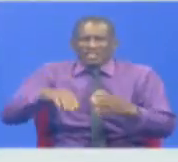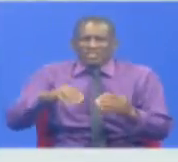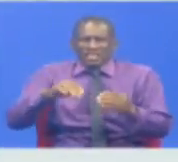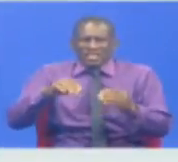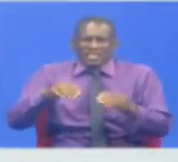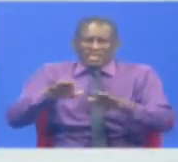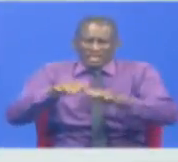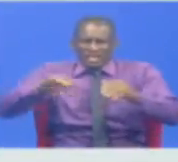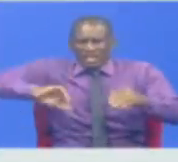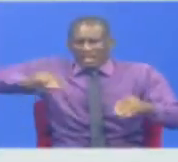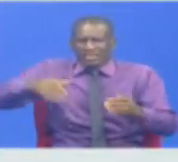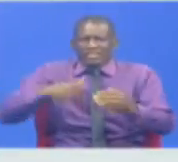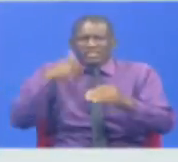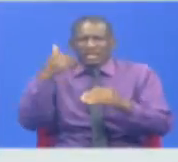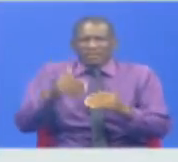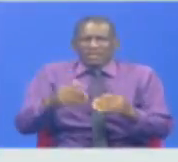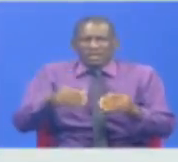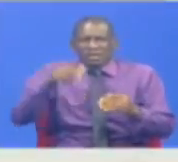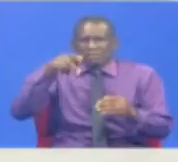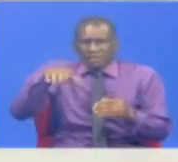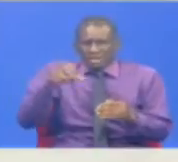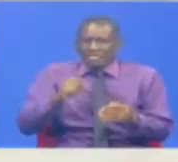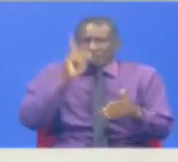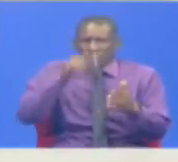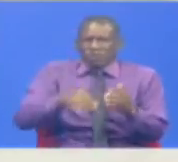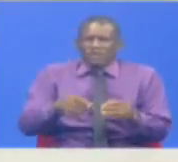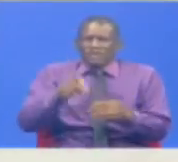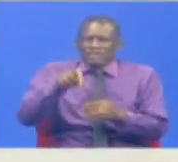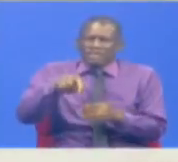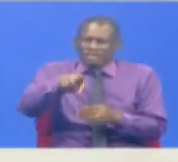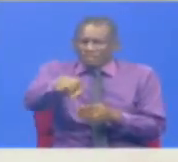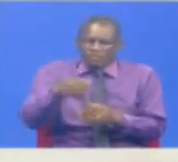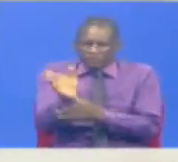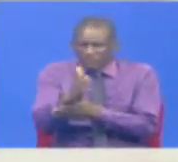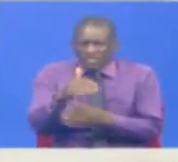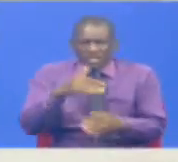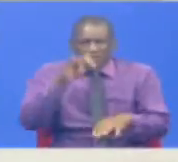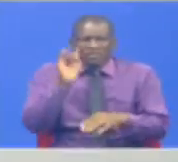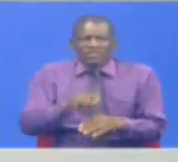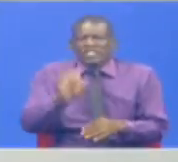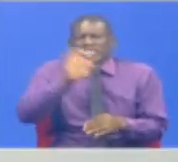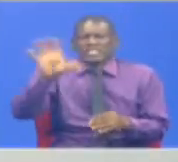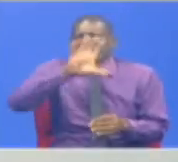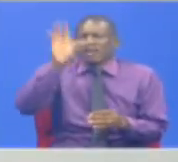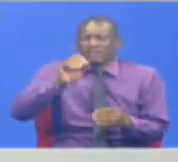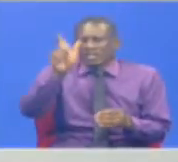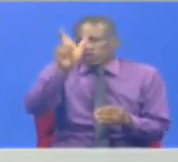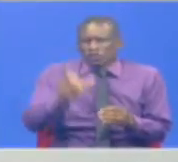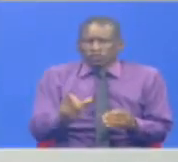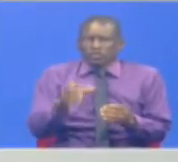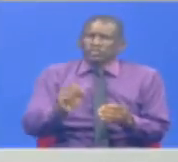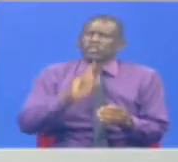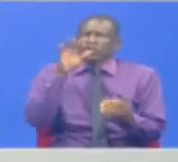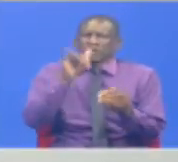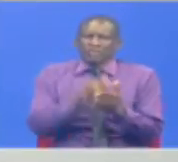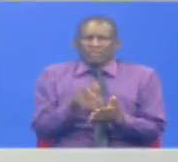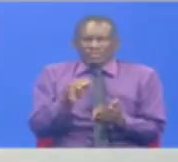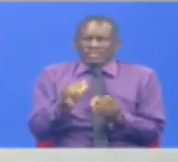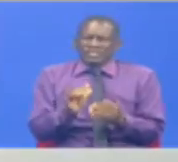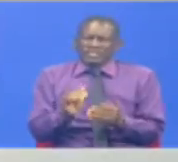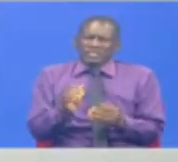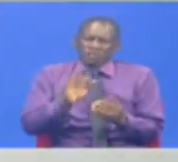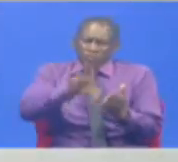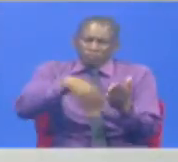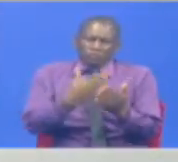Professor Micheni Ntiba, who says that unrestricted fishing has bred strife within the East African region. Micheni has directed that such requests be channeled through